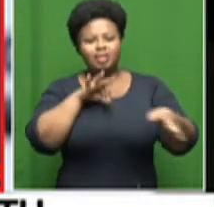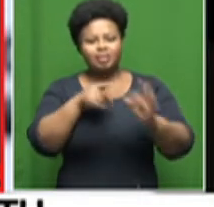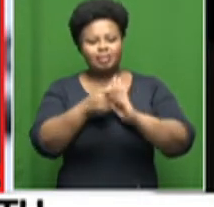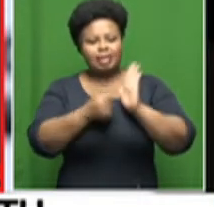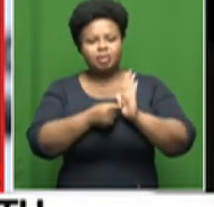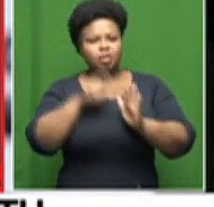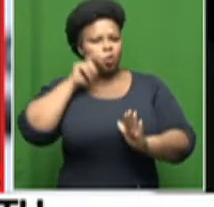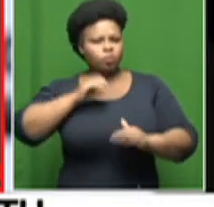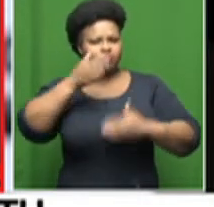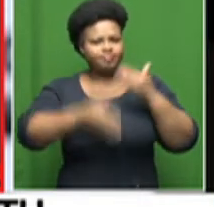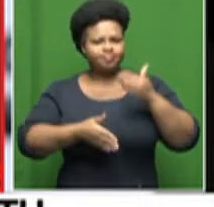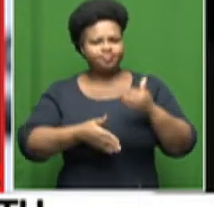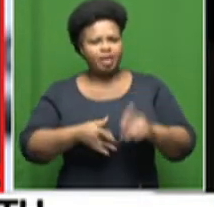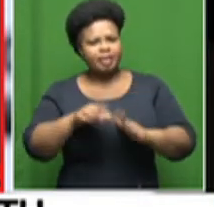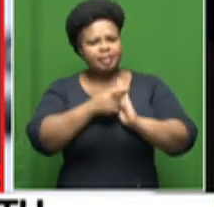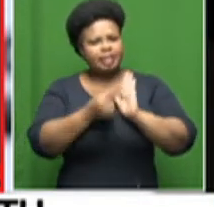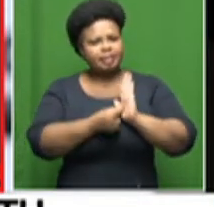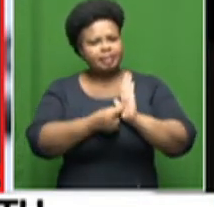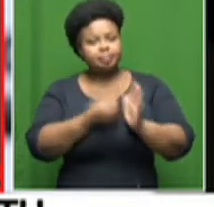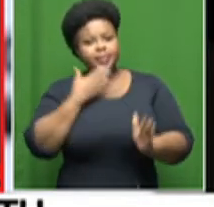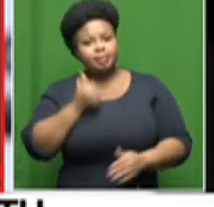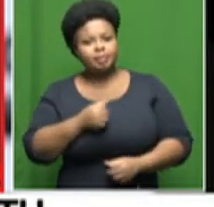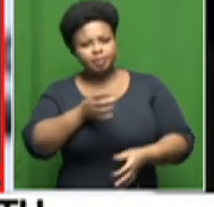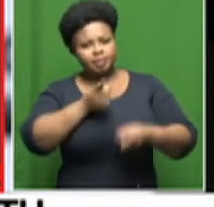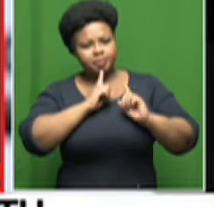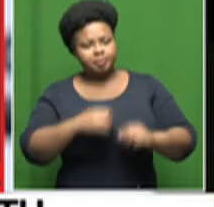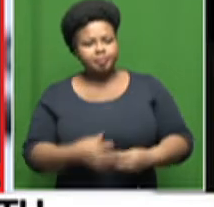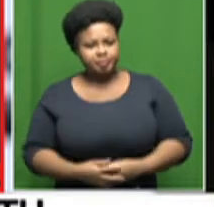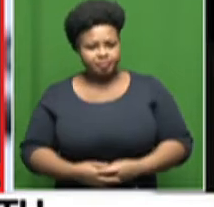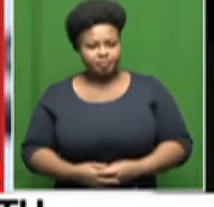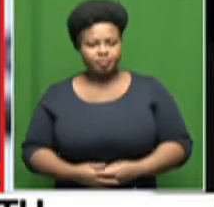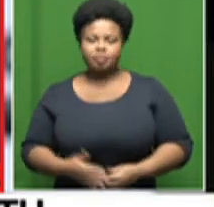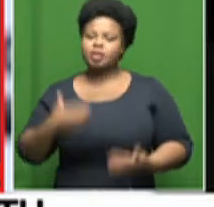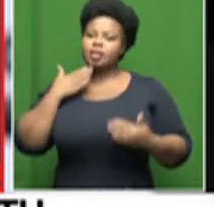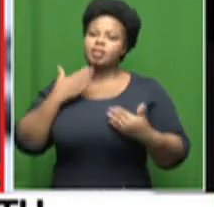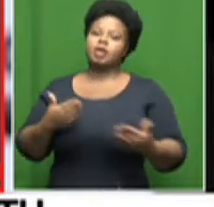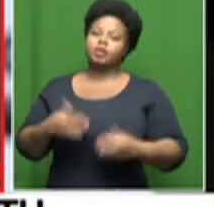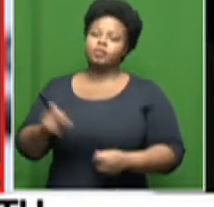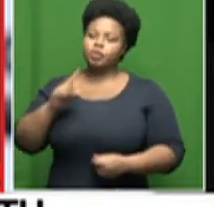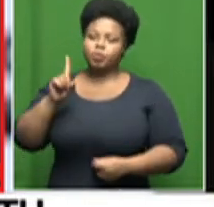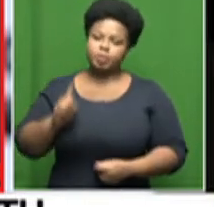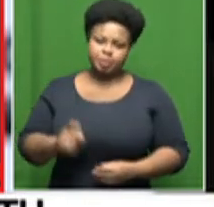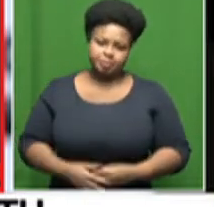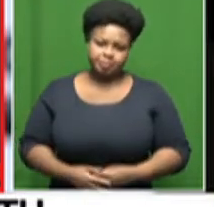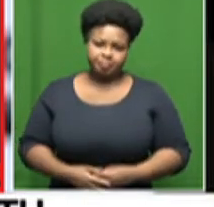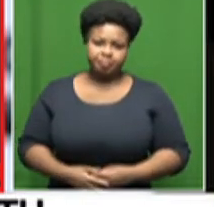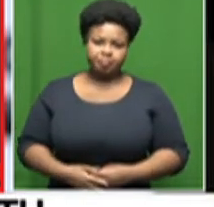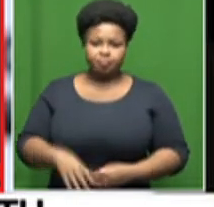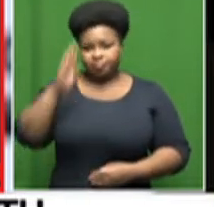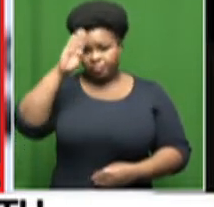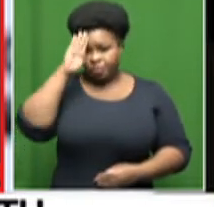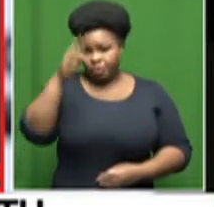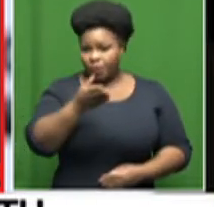date, if you wouldn't mind. Thank you. Thank you. Thanks for the question. Good evening,